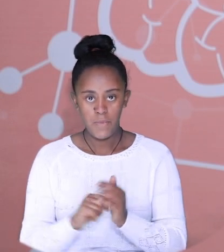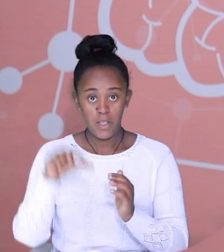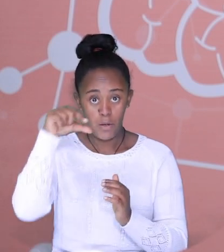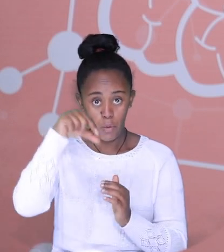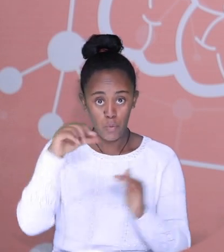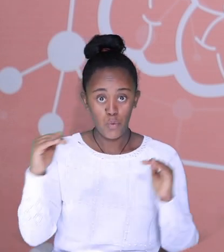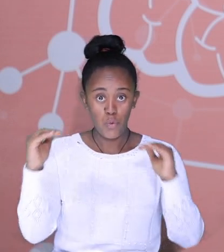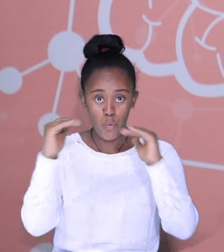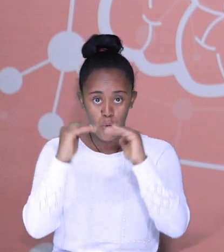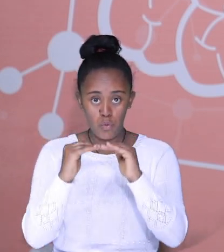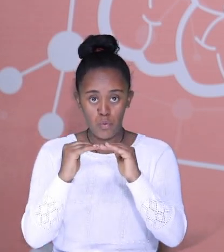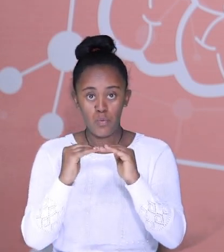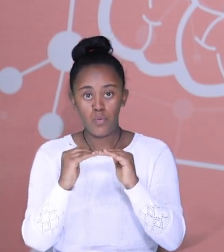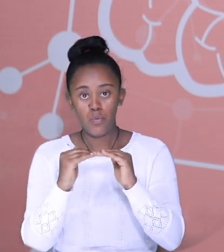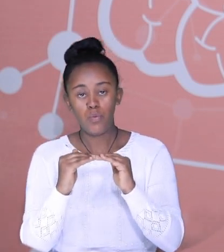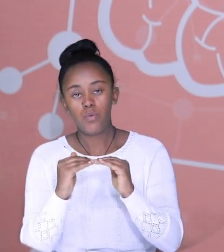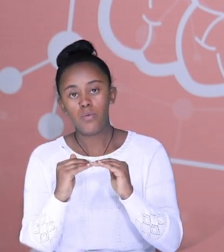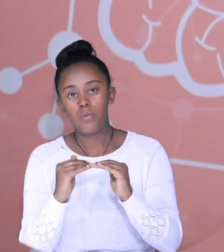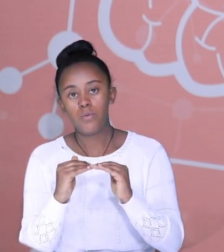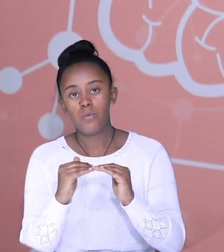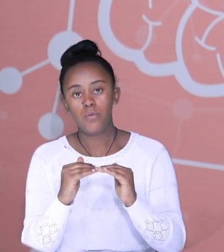Q is equals to